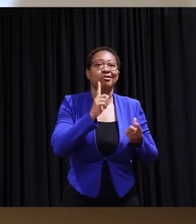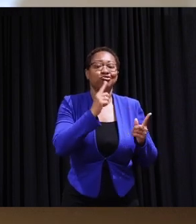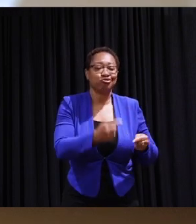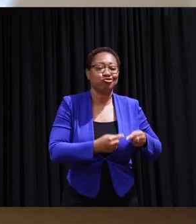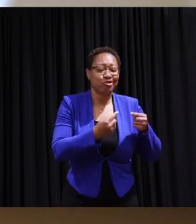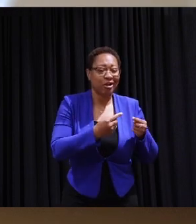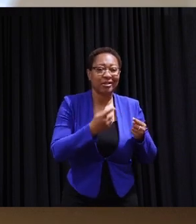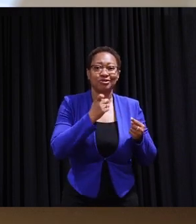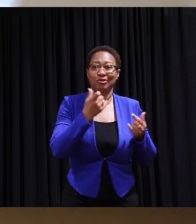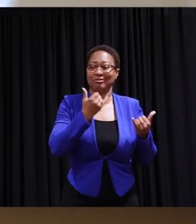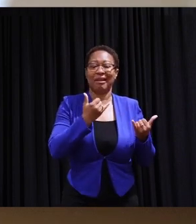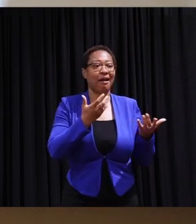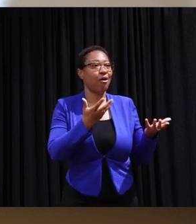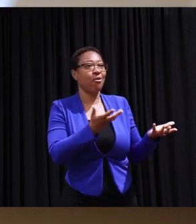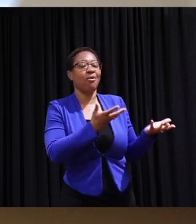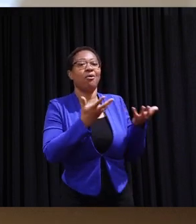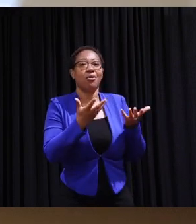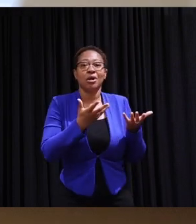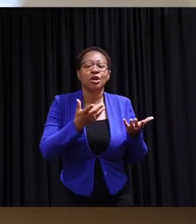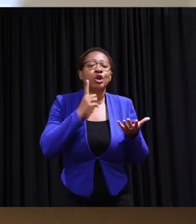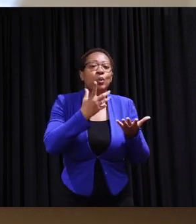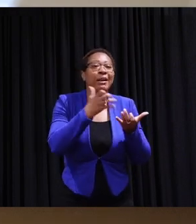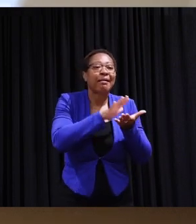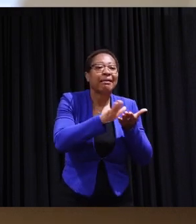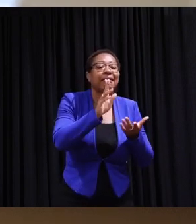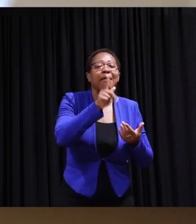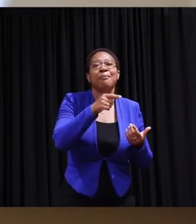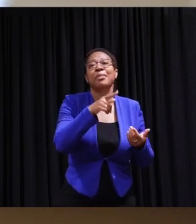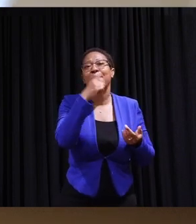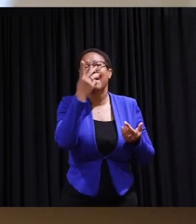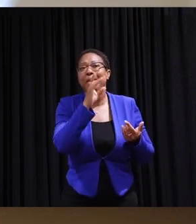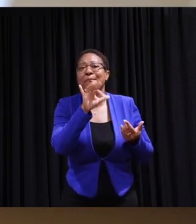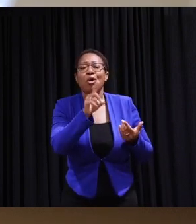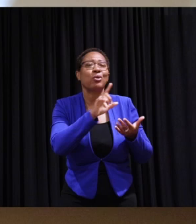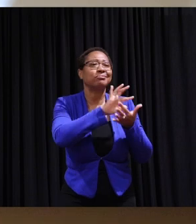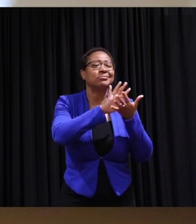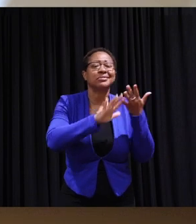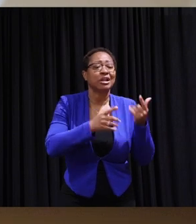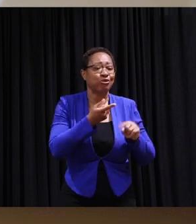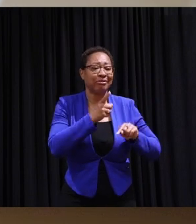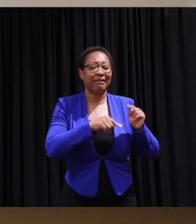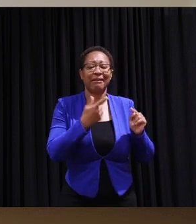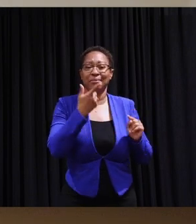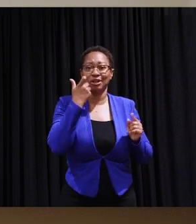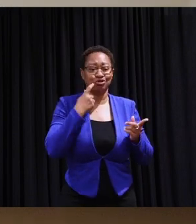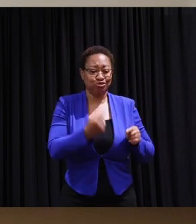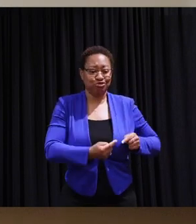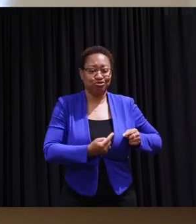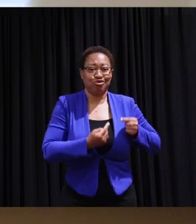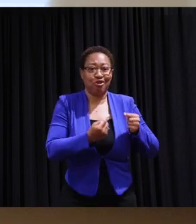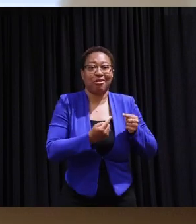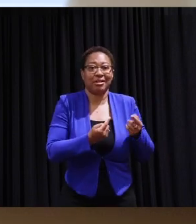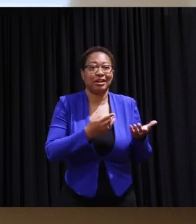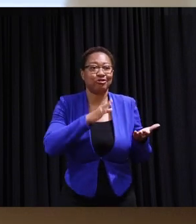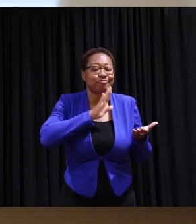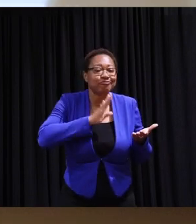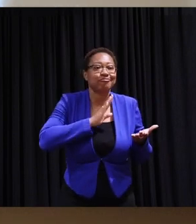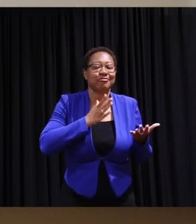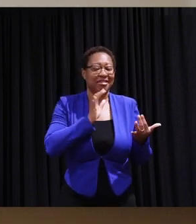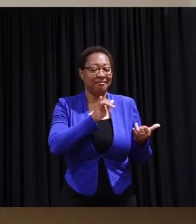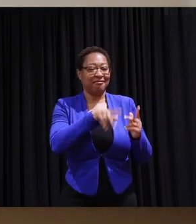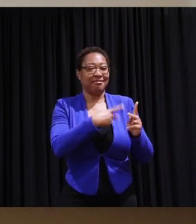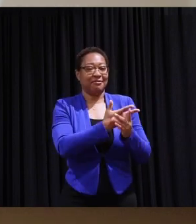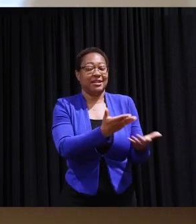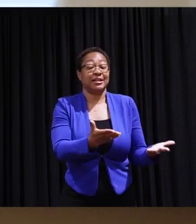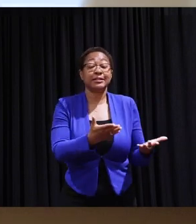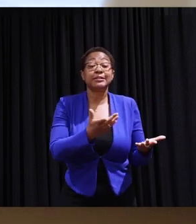struggling to clean up the black mold and to do all of the other things if you can, right? So that's really interesting. So this